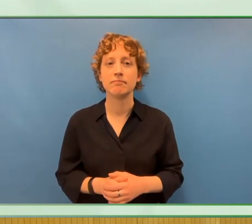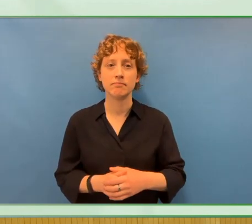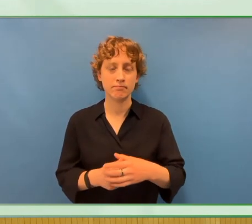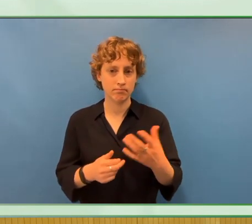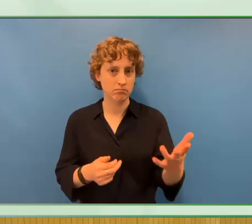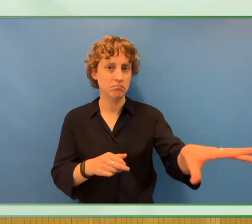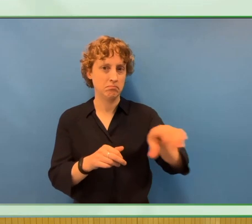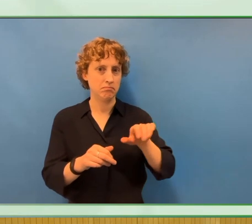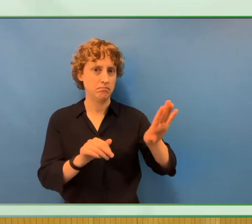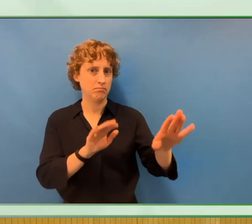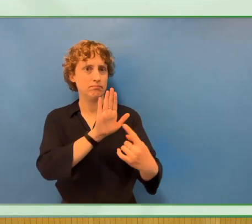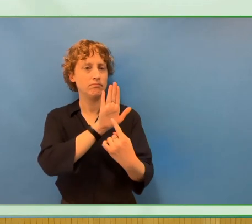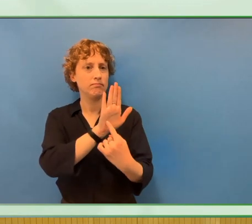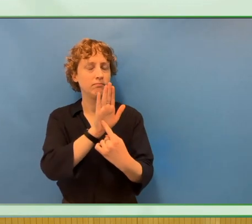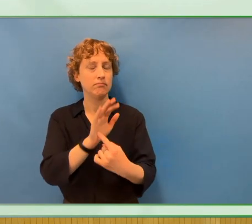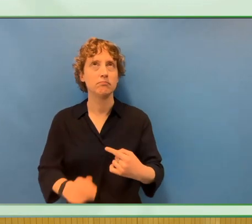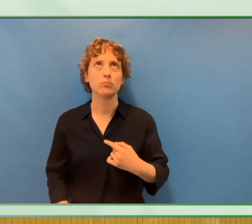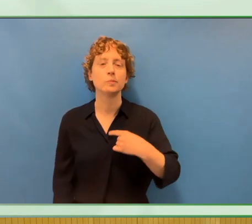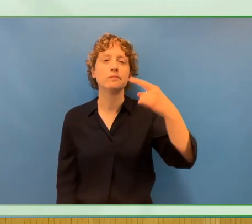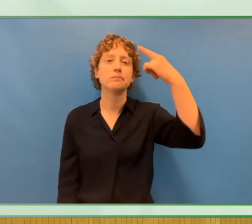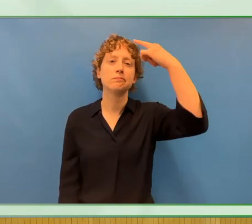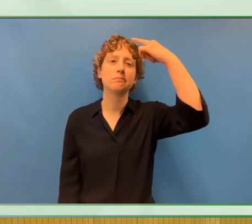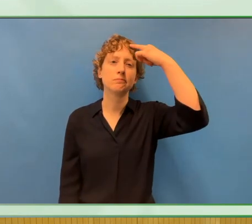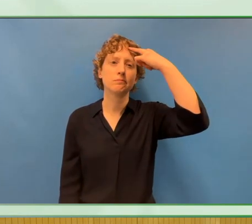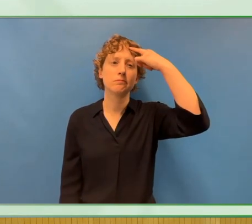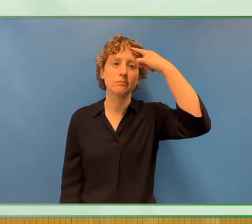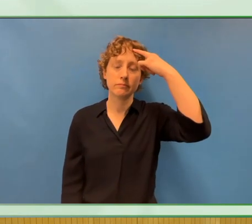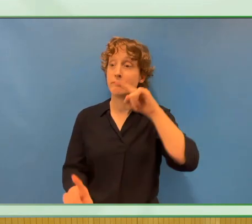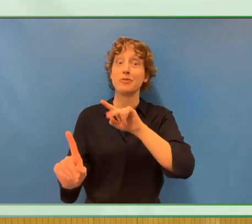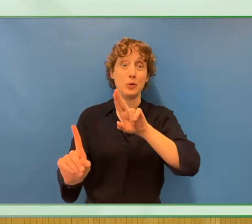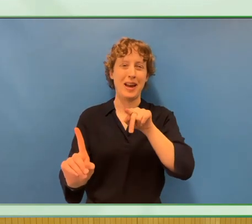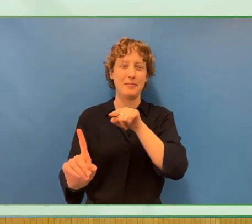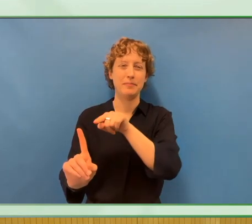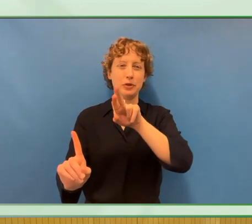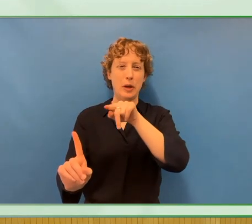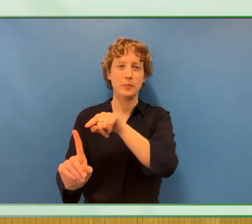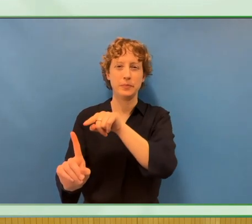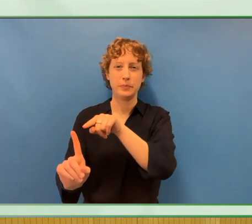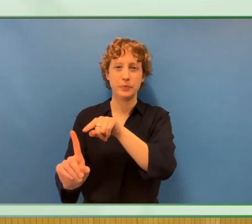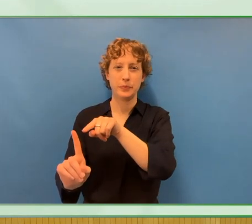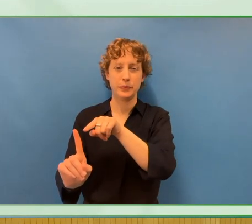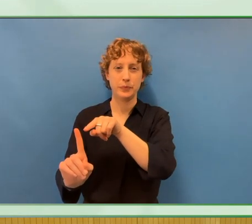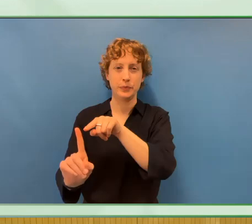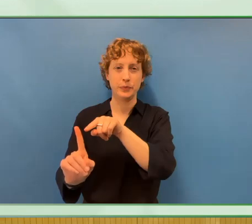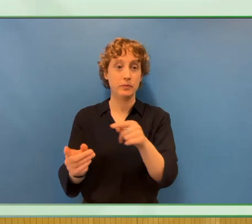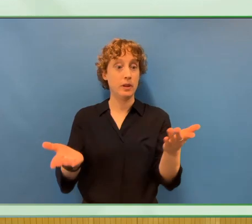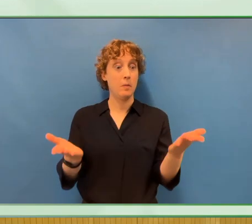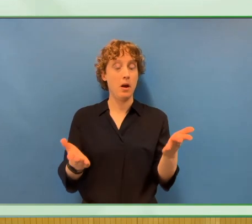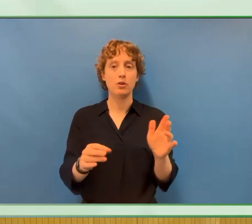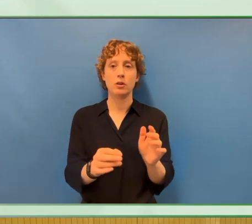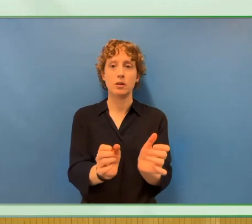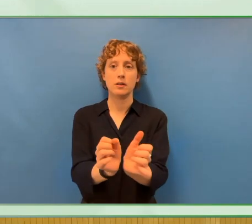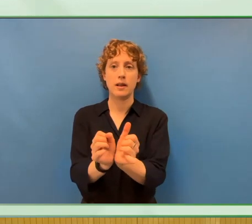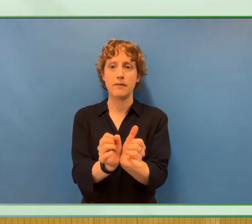think of something that it's applicable in the UK, the anti-slavery, the Modern Slavery Act